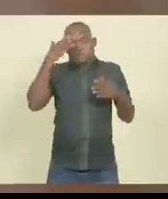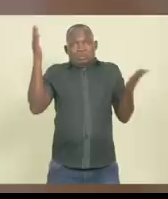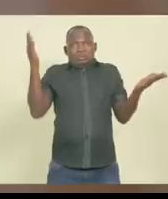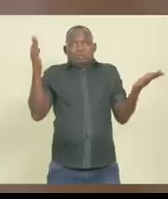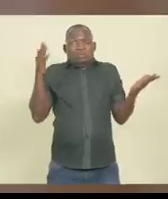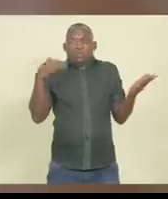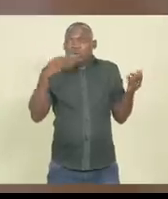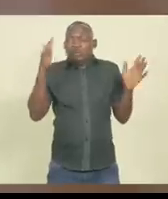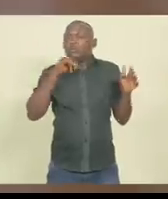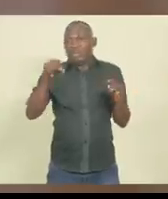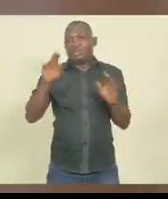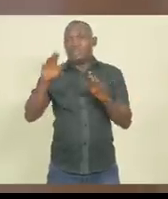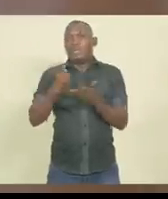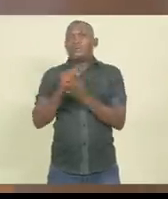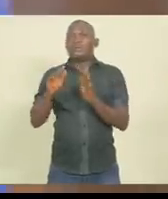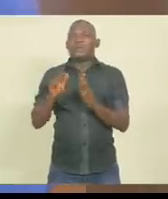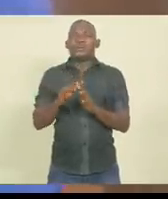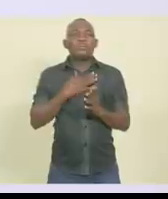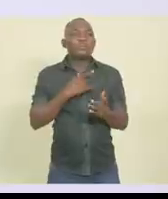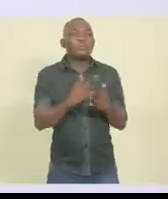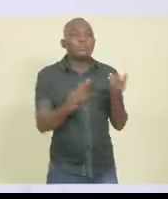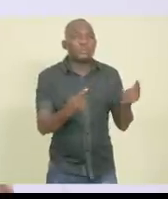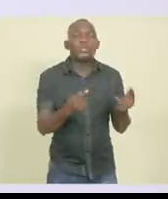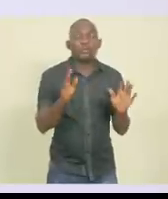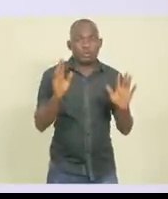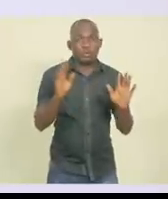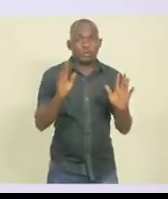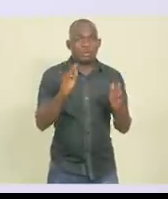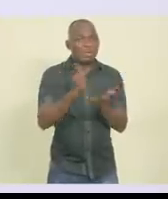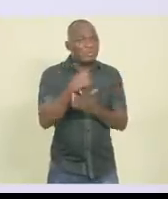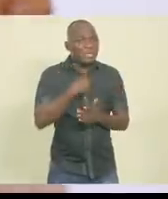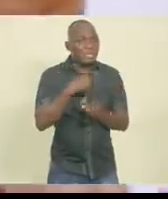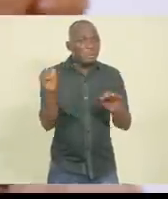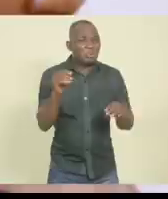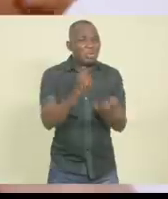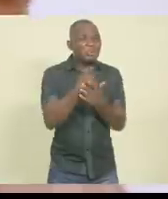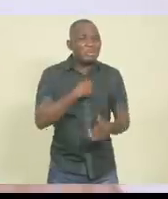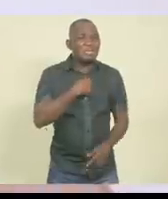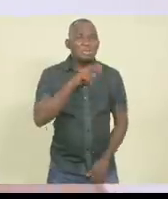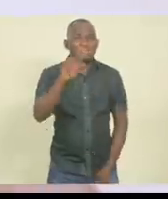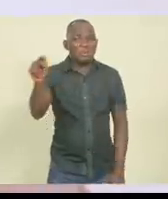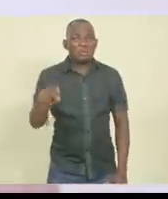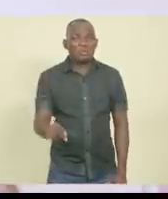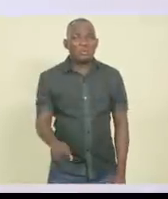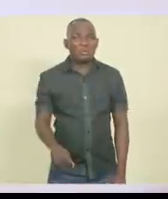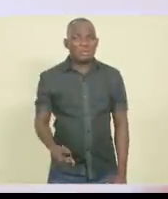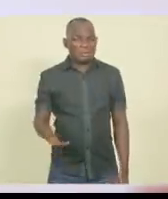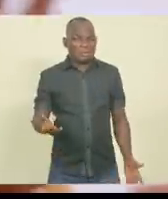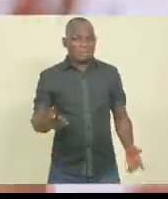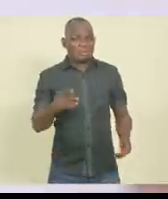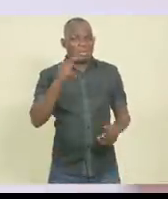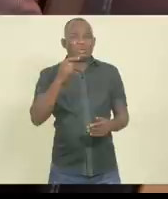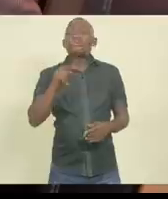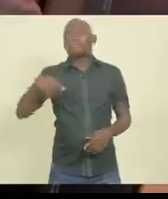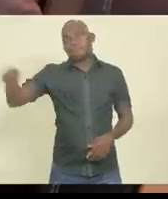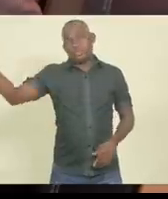I don't need you here. Okay, is there anything you need me to do? No. Do for me. Me. Do anything for me. No! You